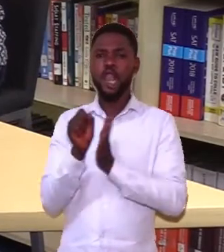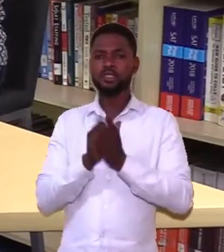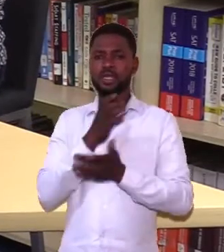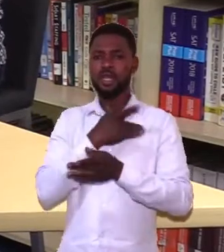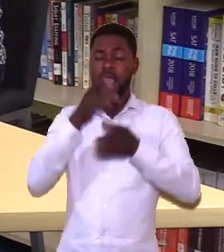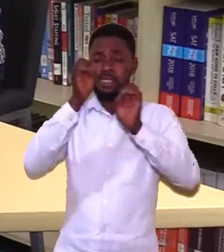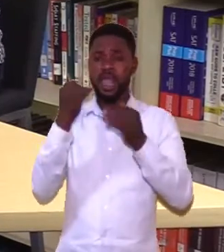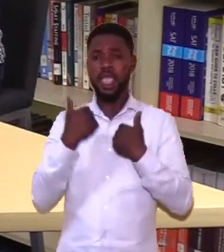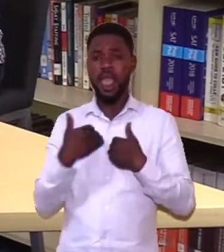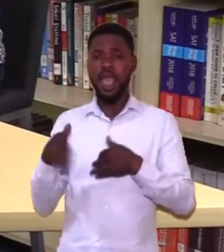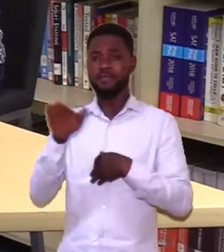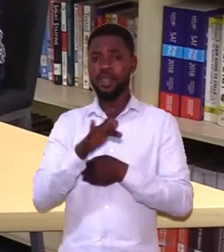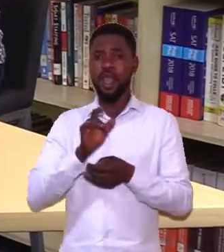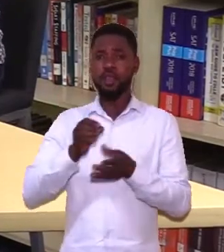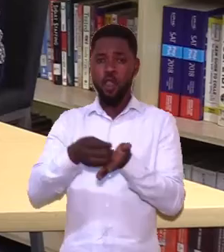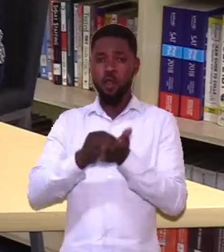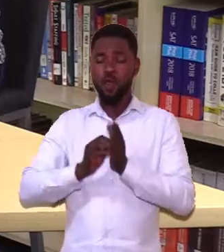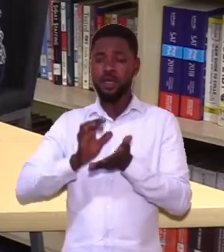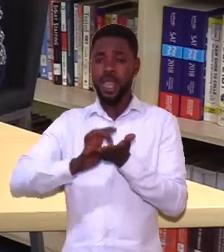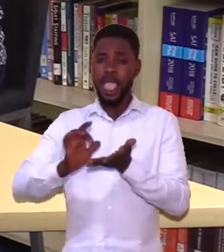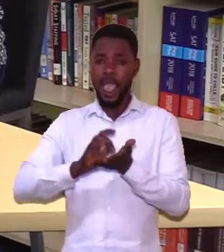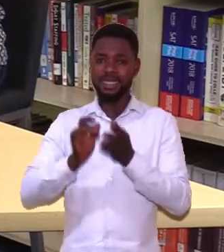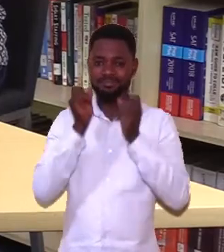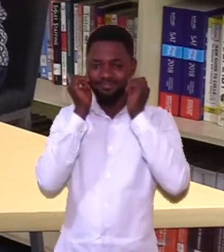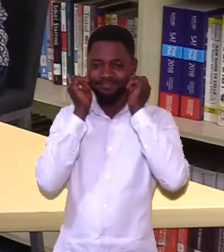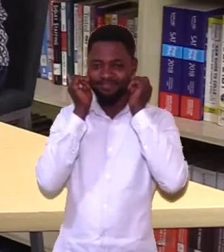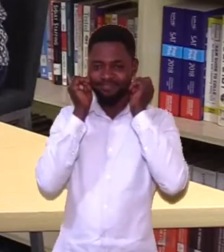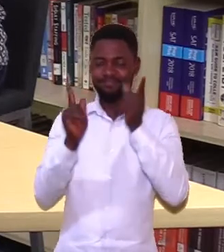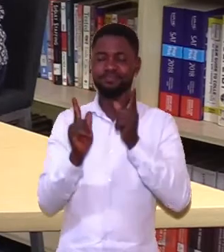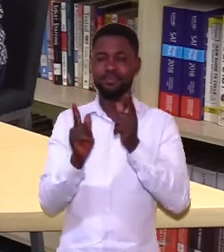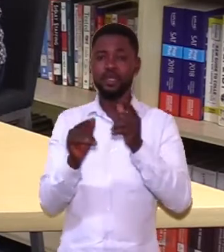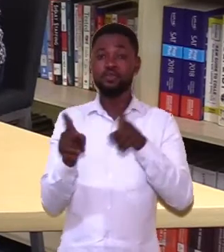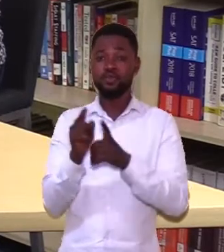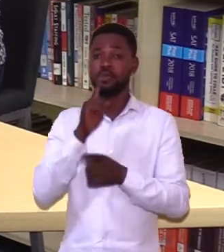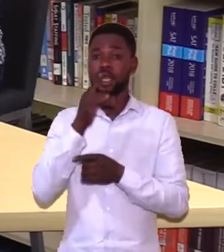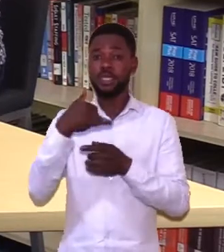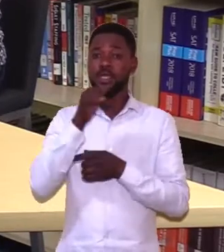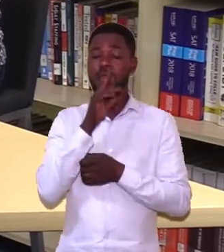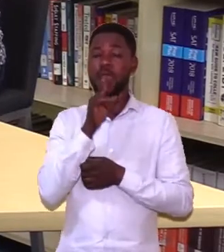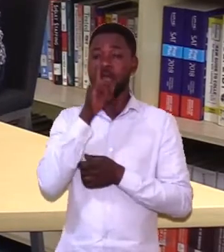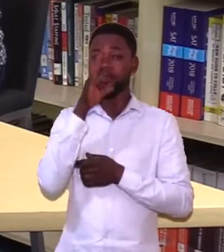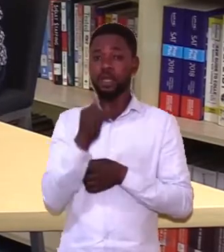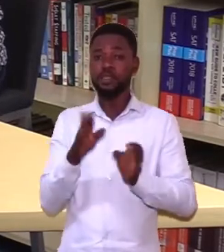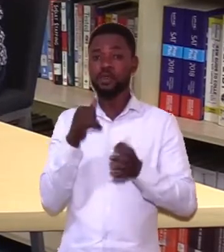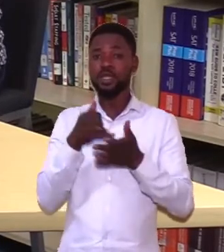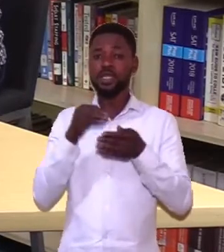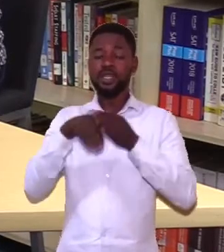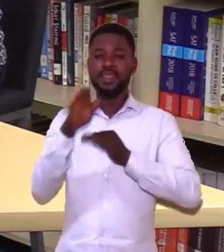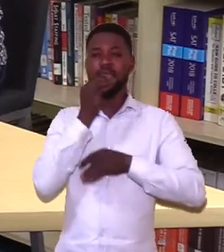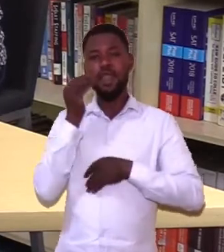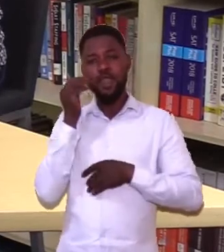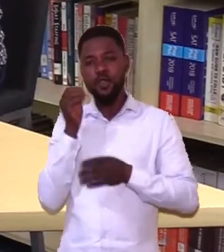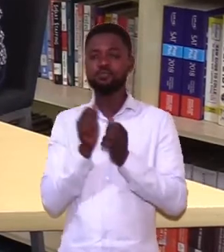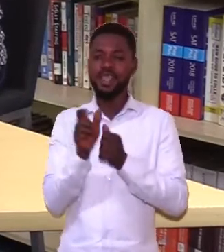teachers Yes. will have their own Android handset. Oh, amazing. So that's beautiful. So they can actually do it even at home. They will